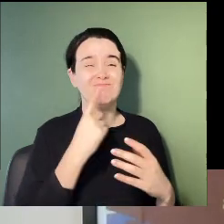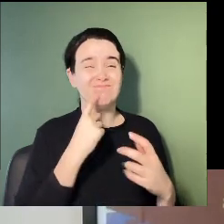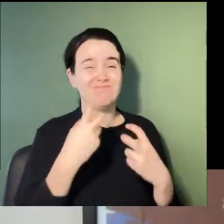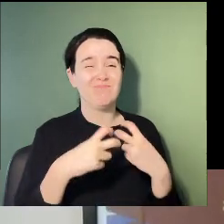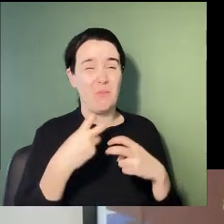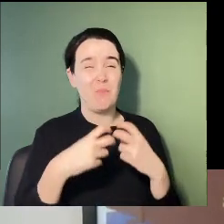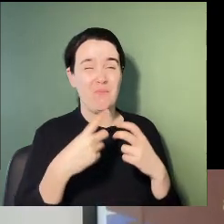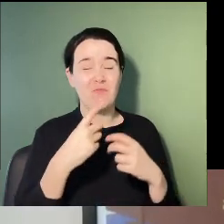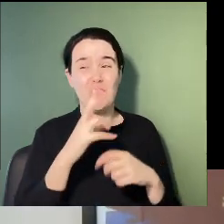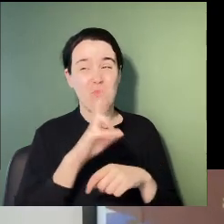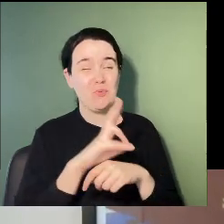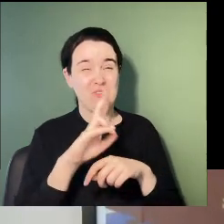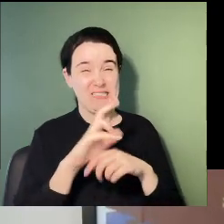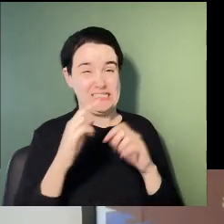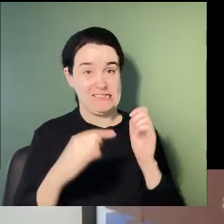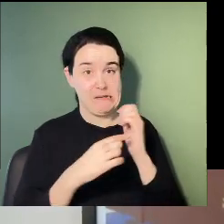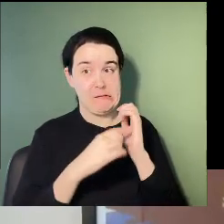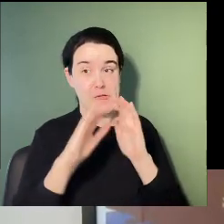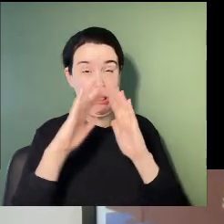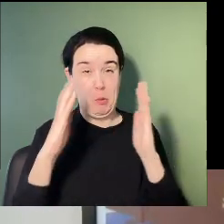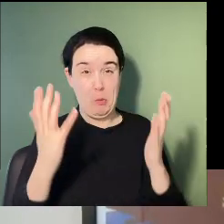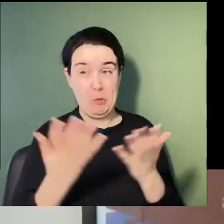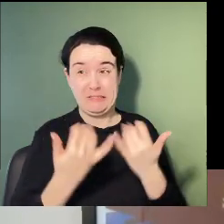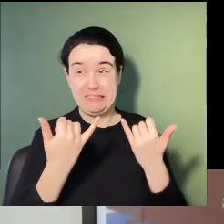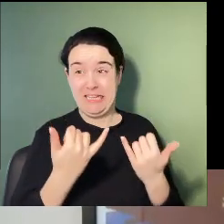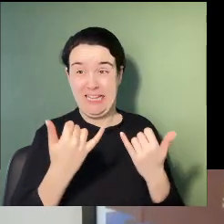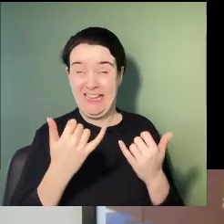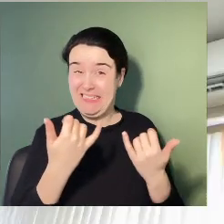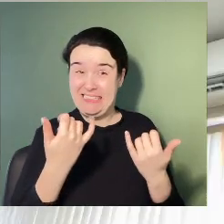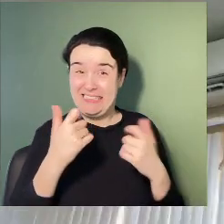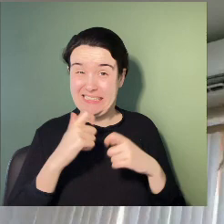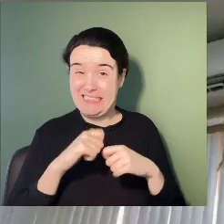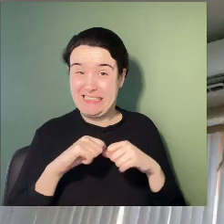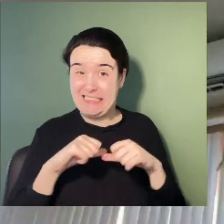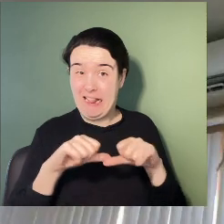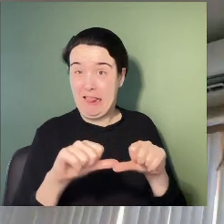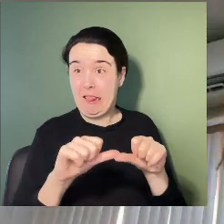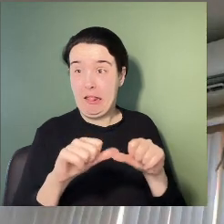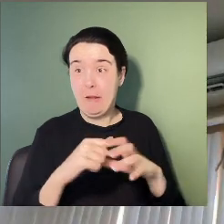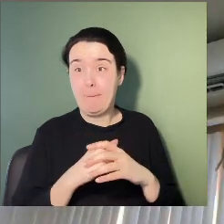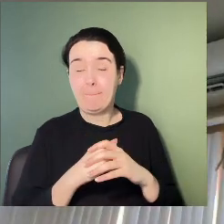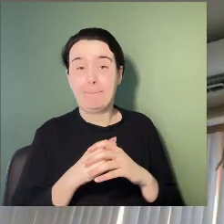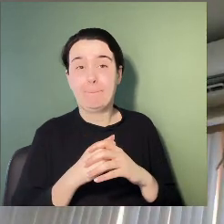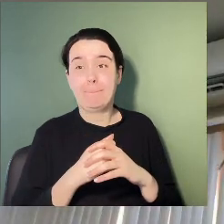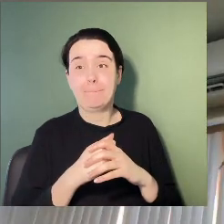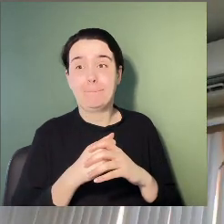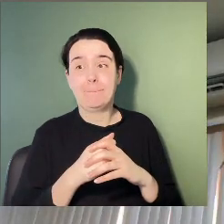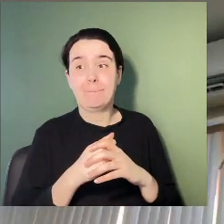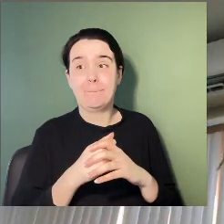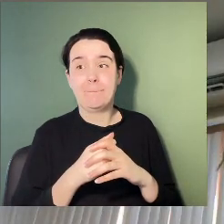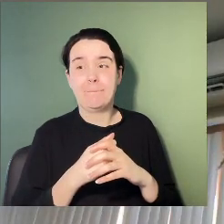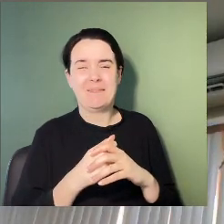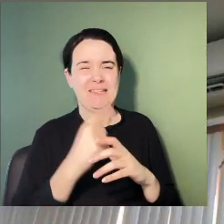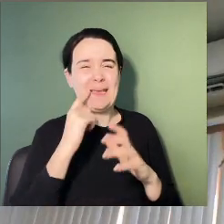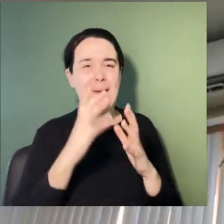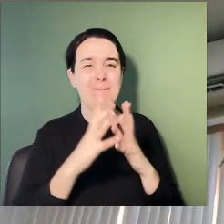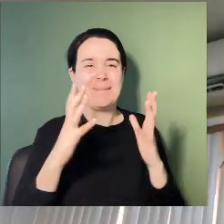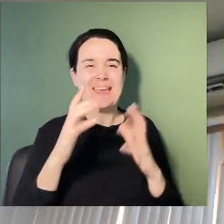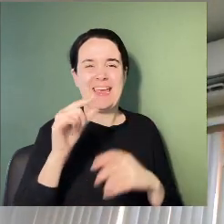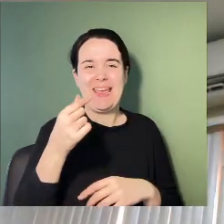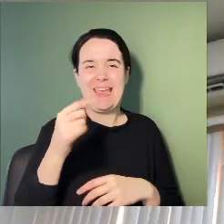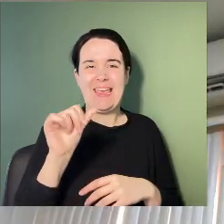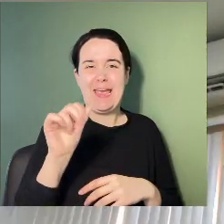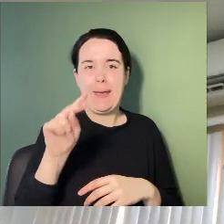world who have daily access to infrastructure and who don't. I think that's just a big gap that we have. And I think that's a problem, is